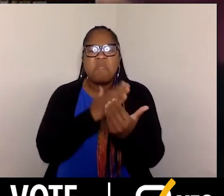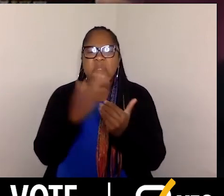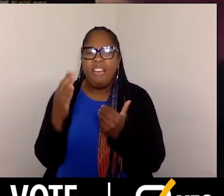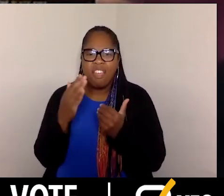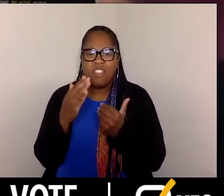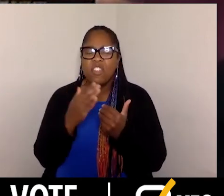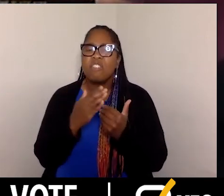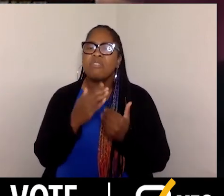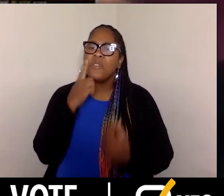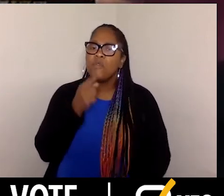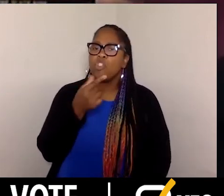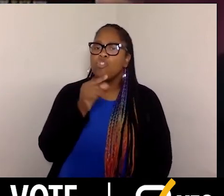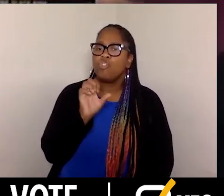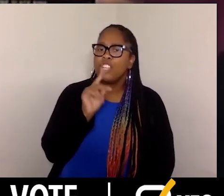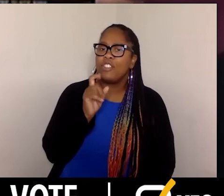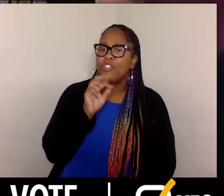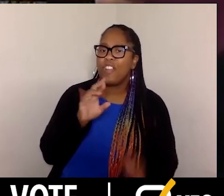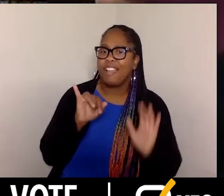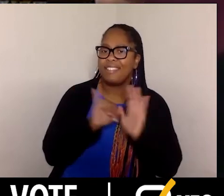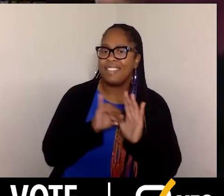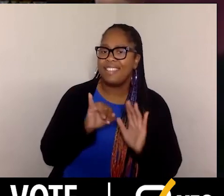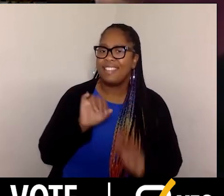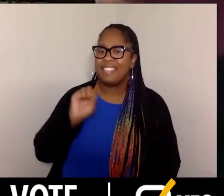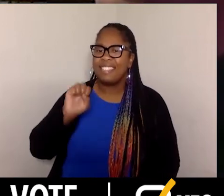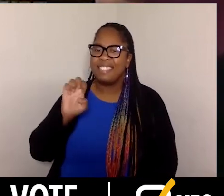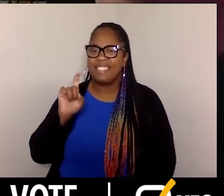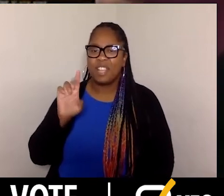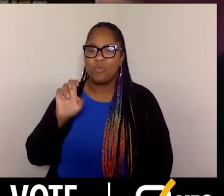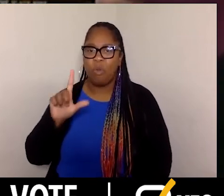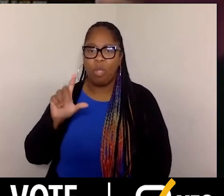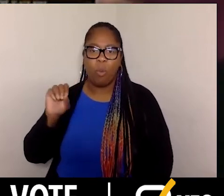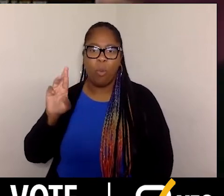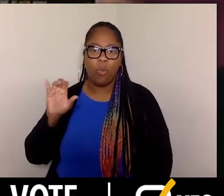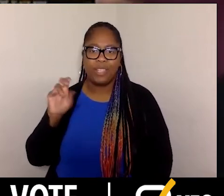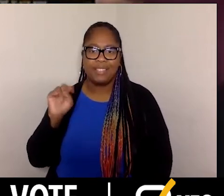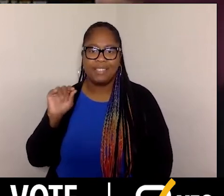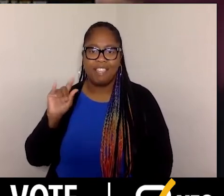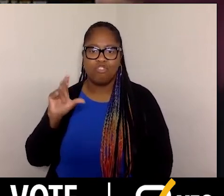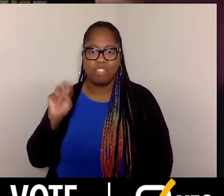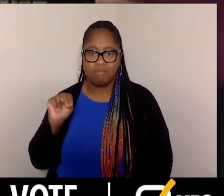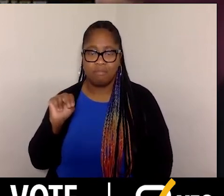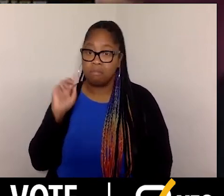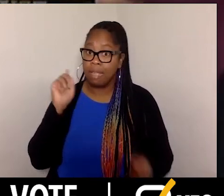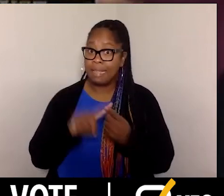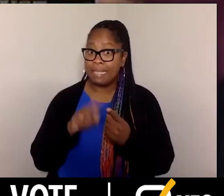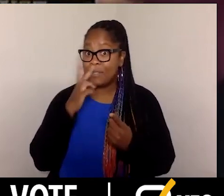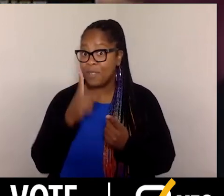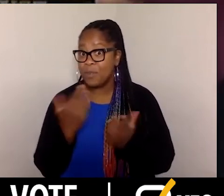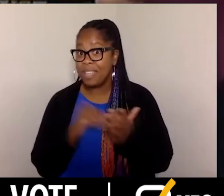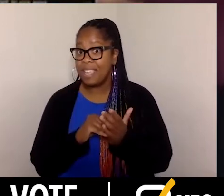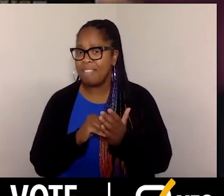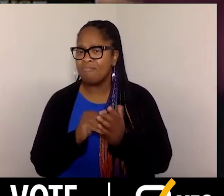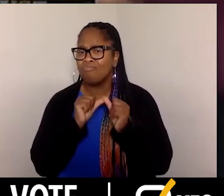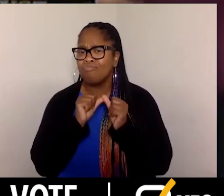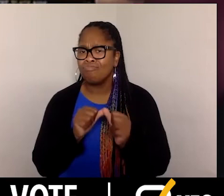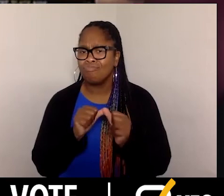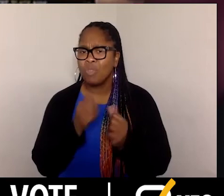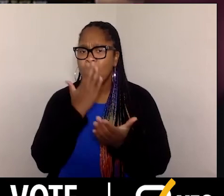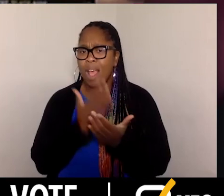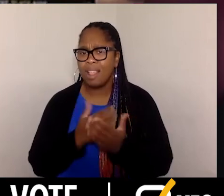orientation. Until next time, be well, get some